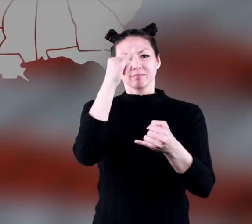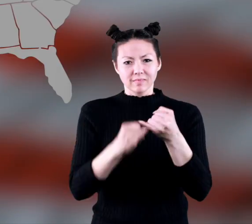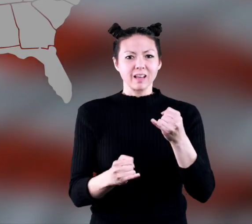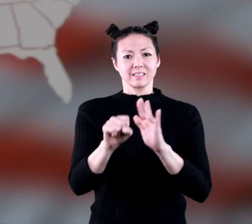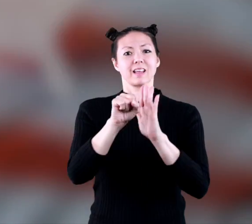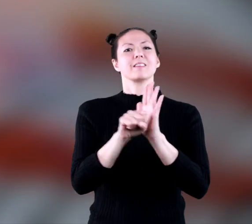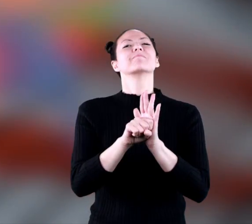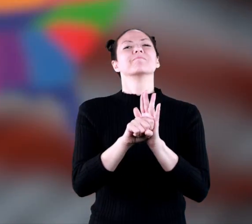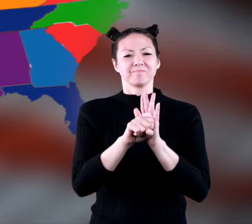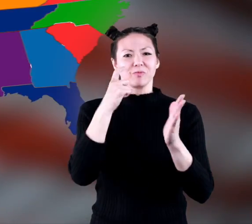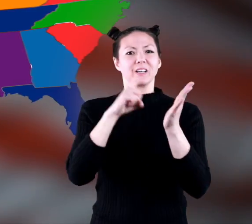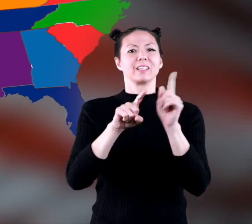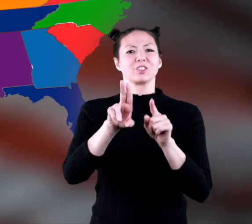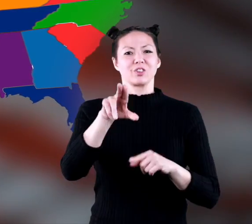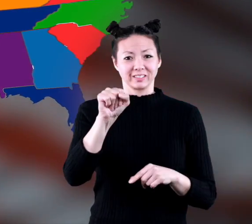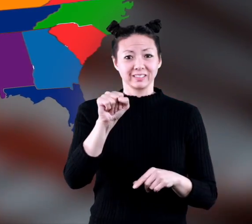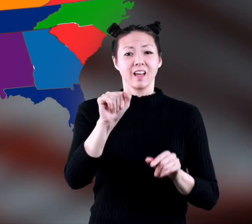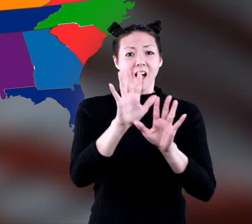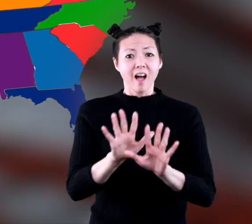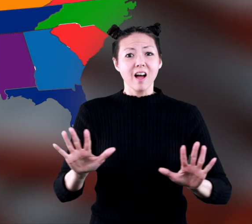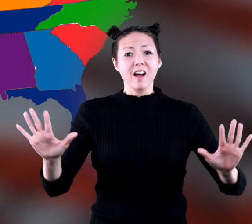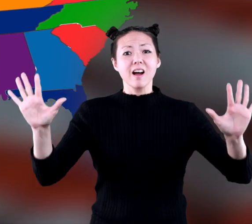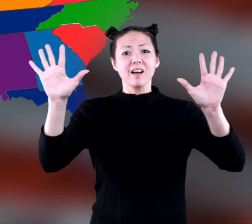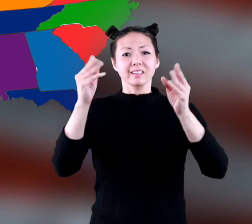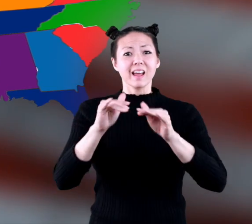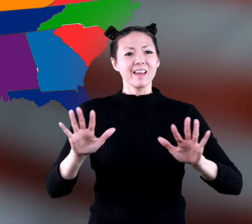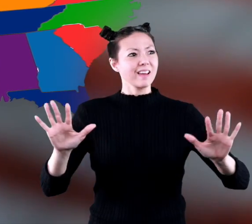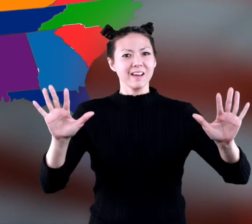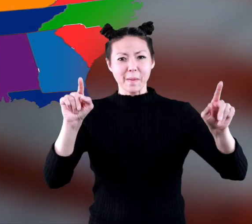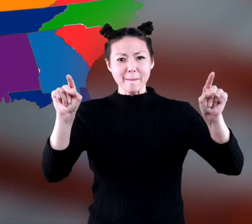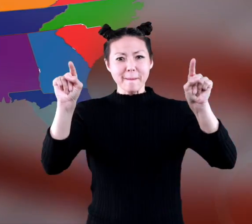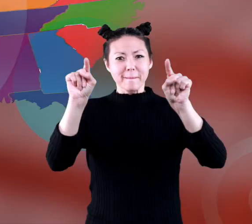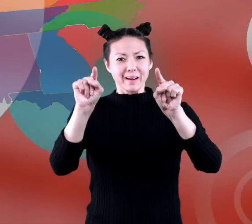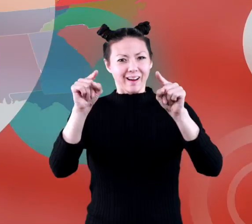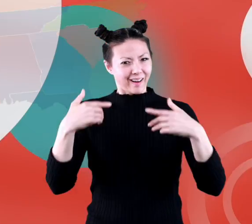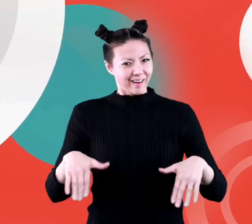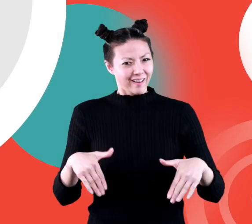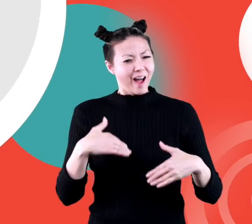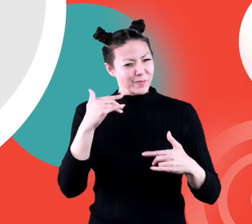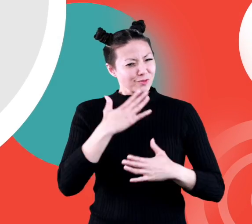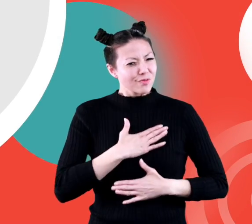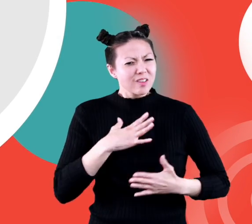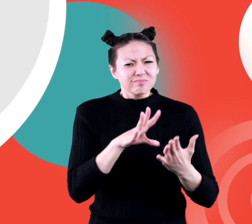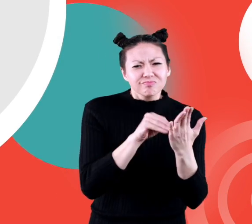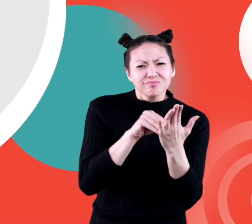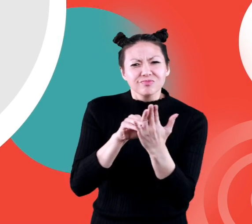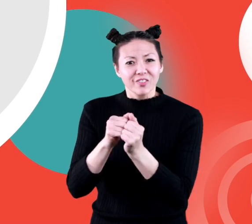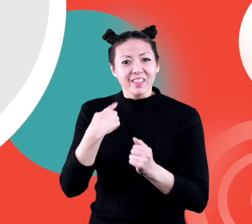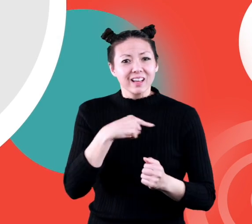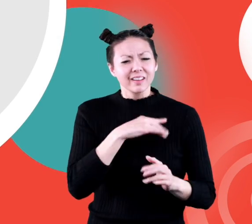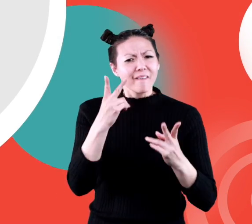admitted, the United States was carved out of these land acquisitions over time. Hope you had fun learning with